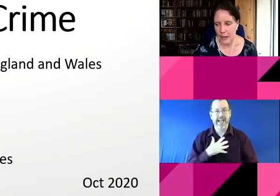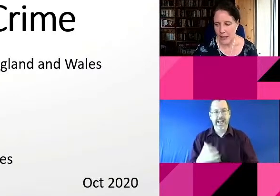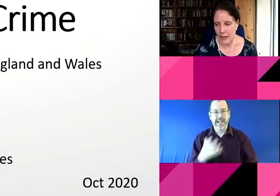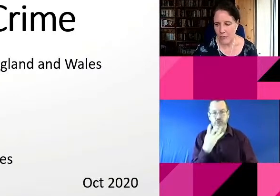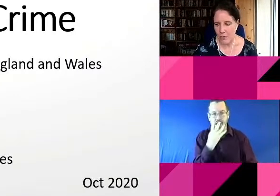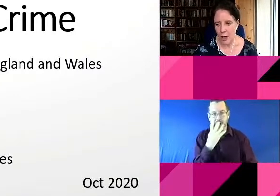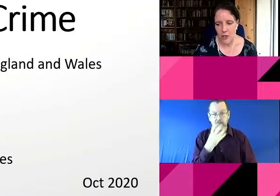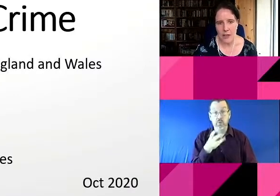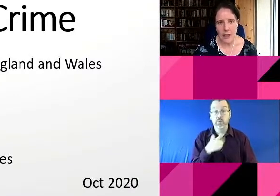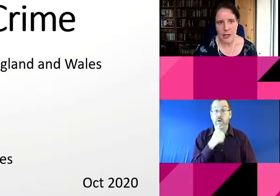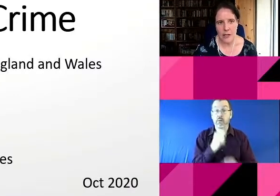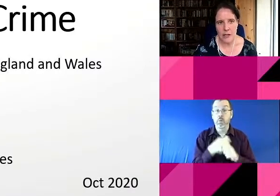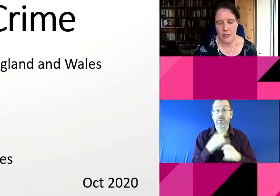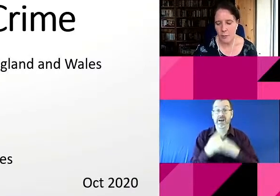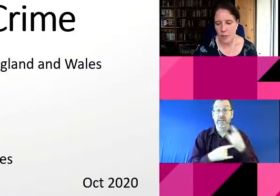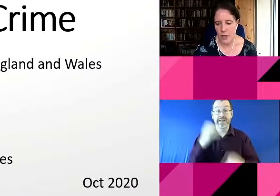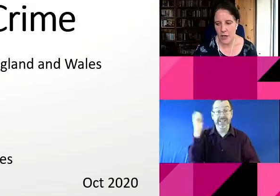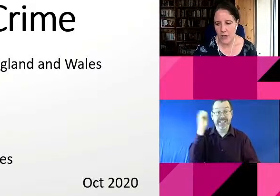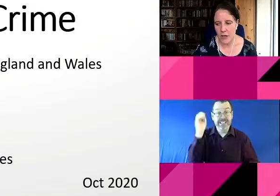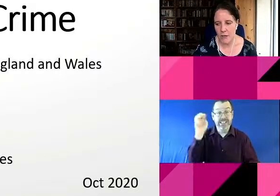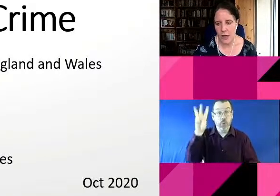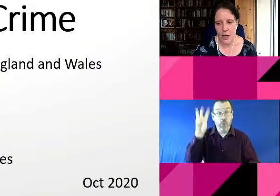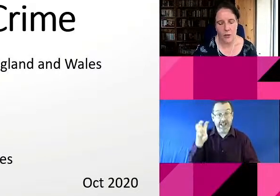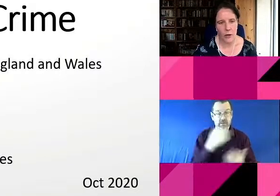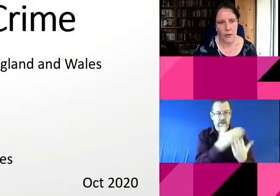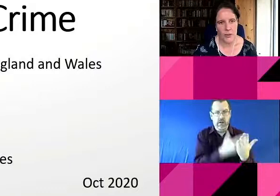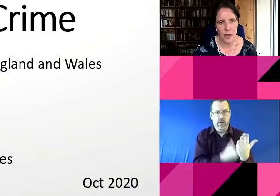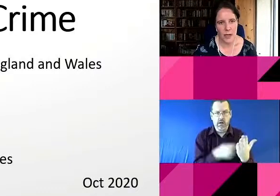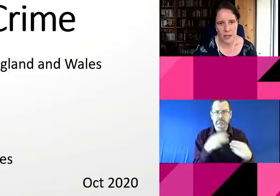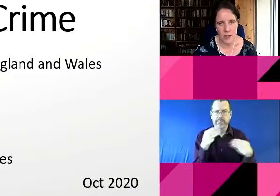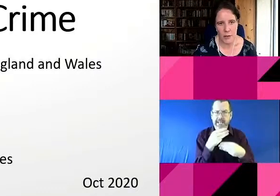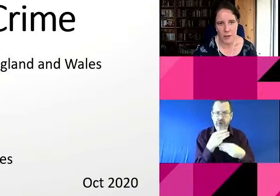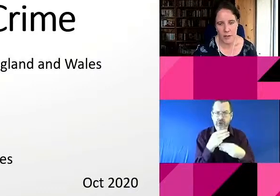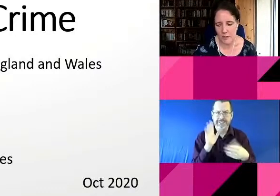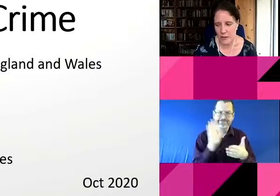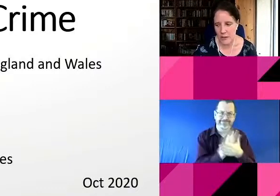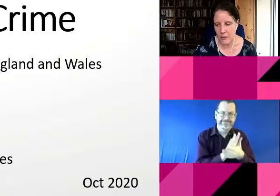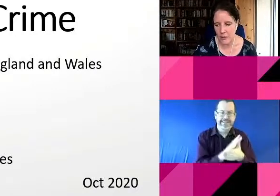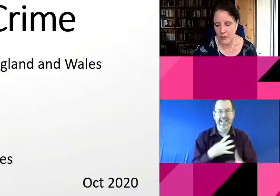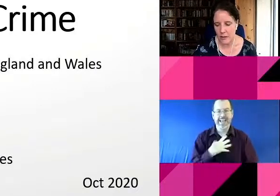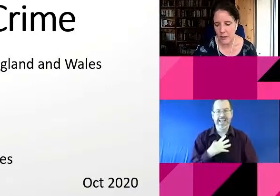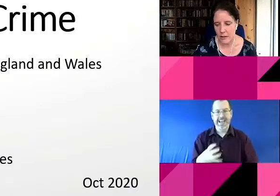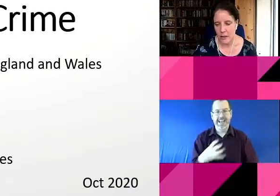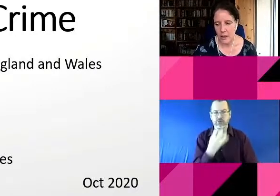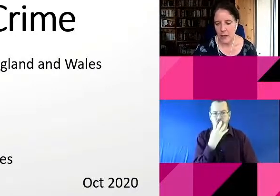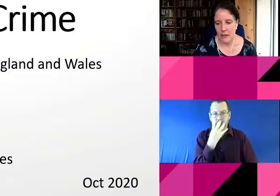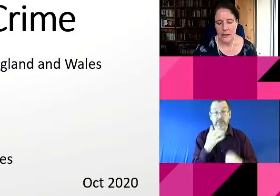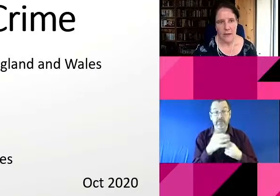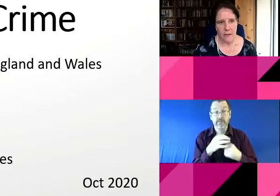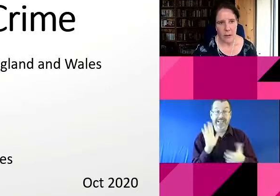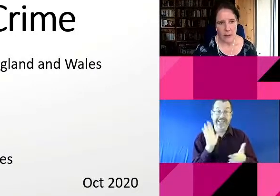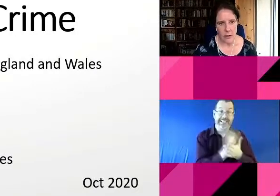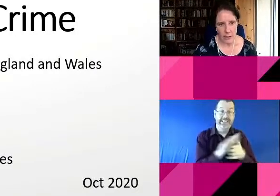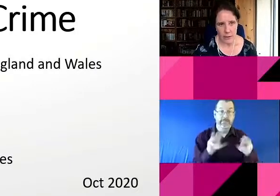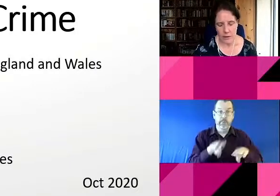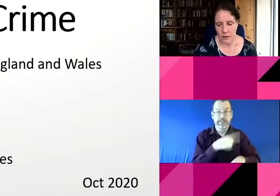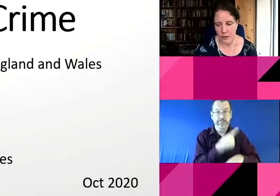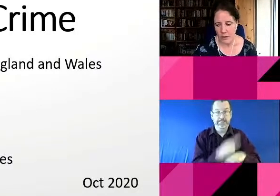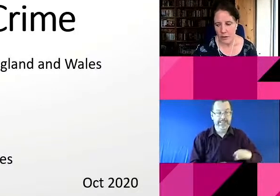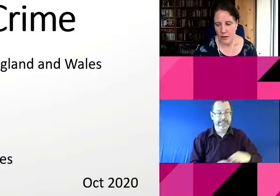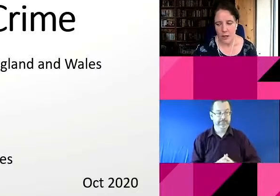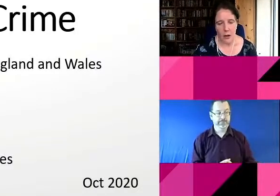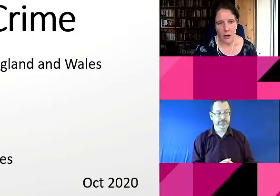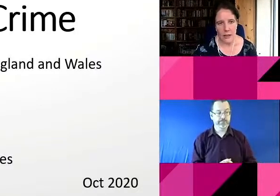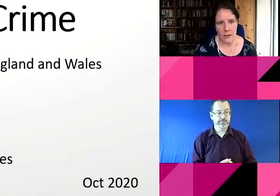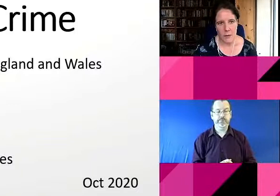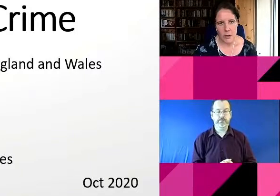and Wales regarding legislative protections for hate crimes against persons with disability. This is a very timely